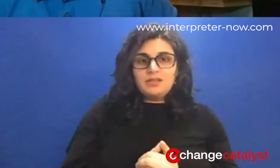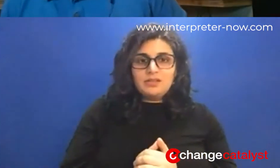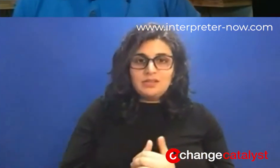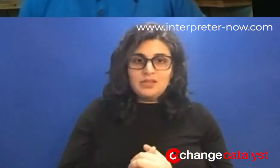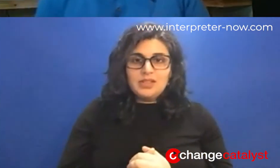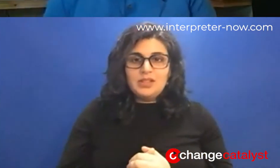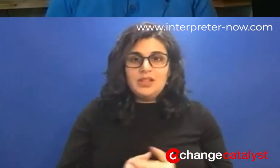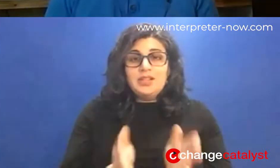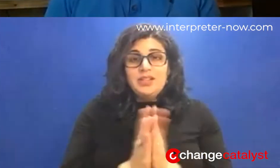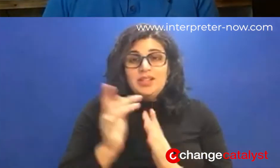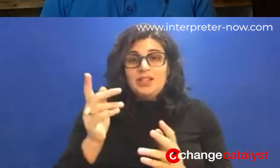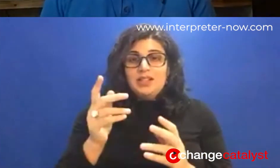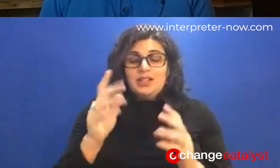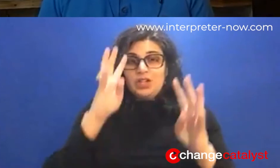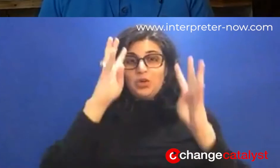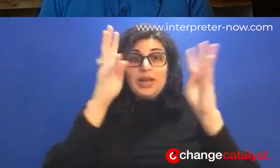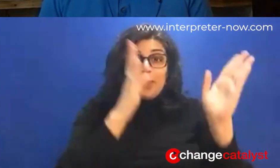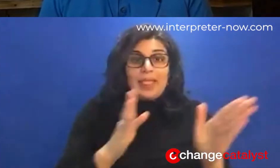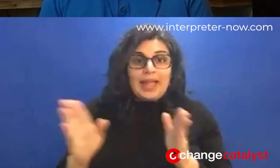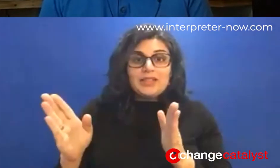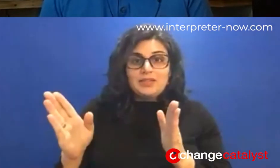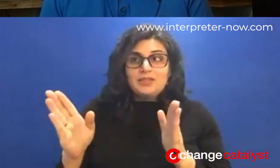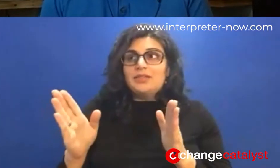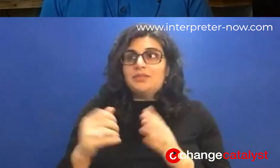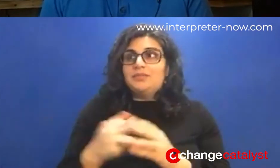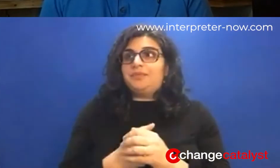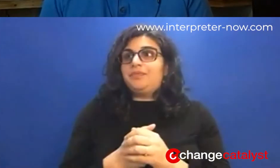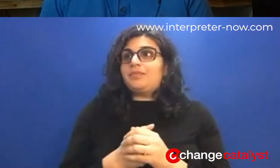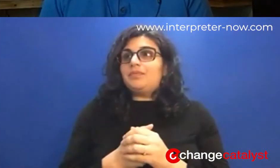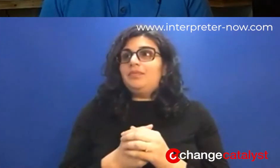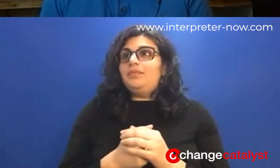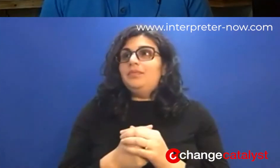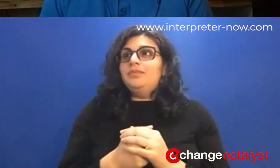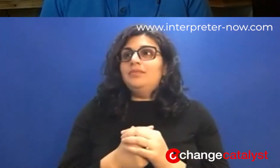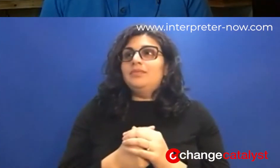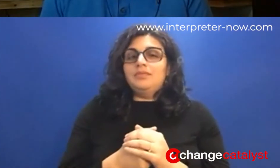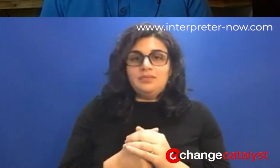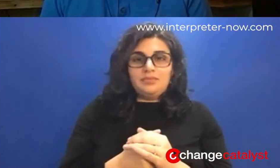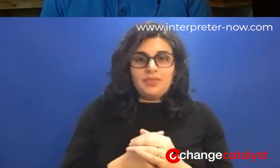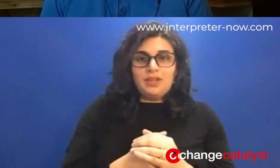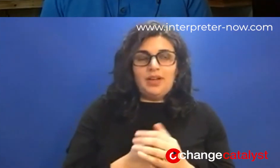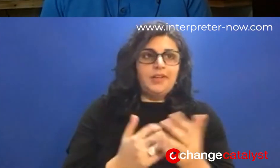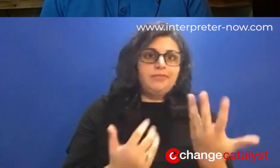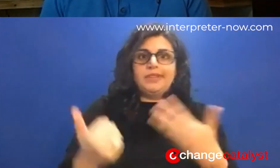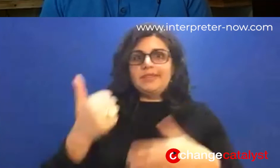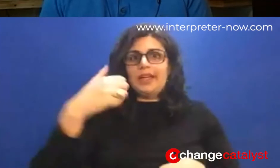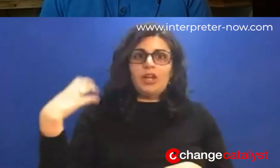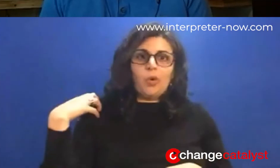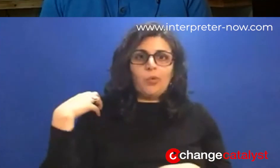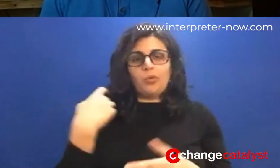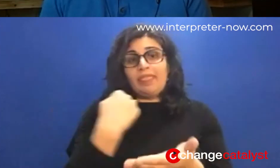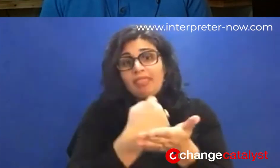would ask you to create a plan, to have a executive coach, a